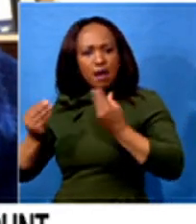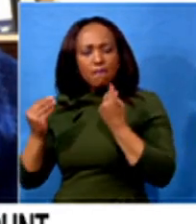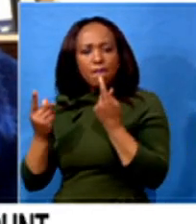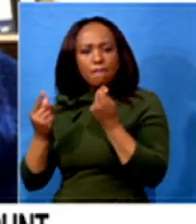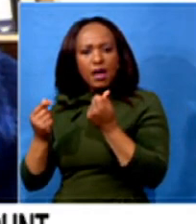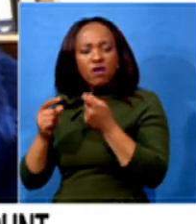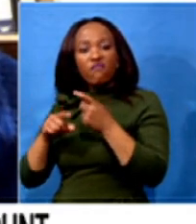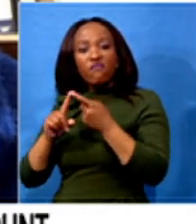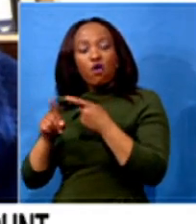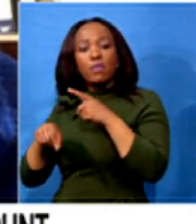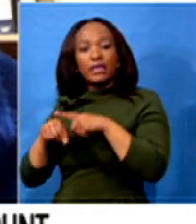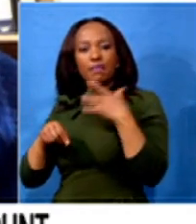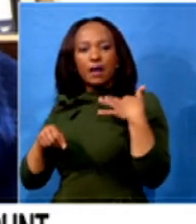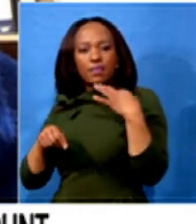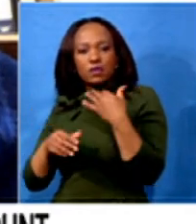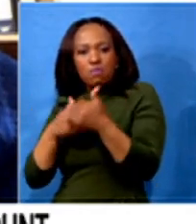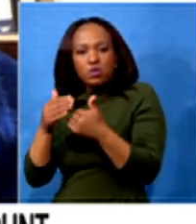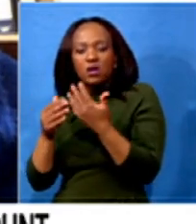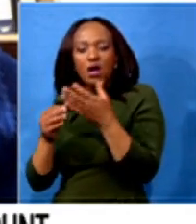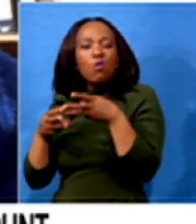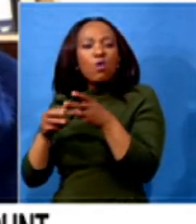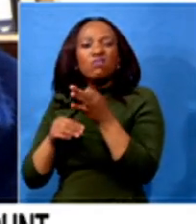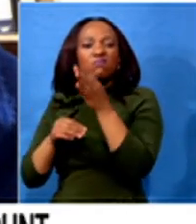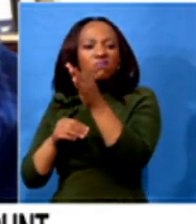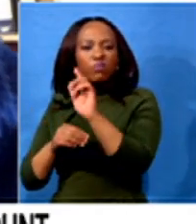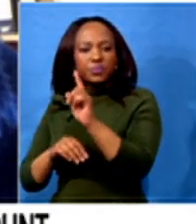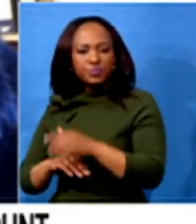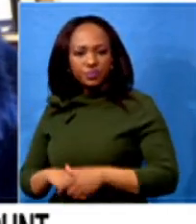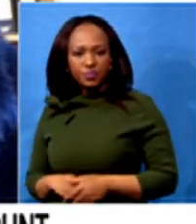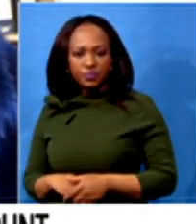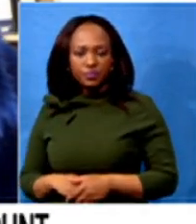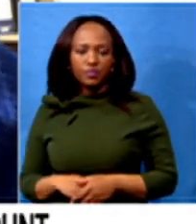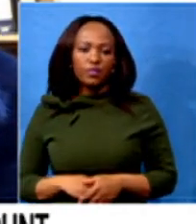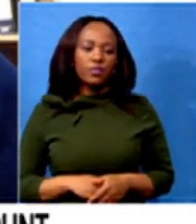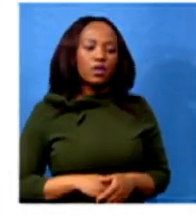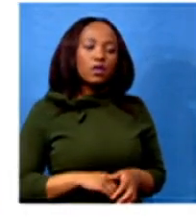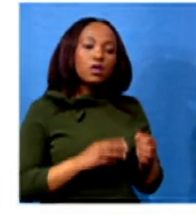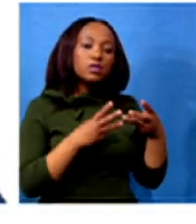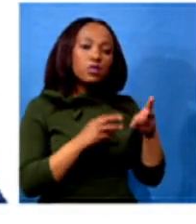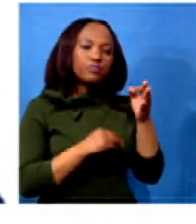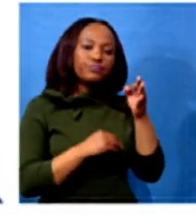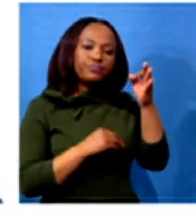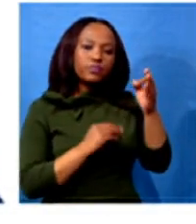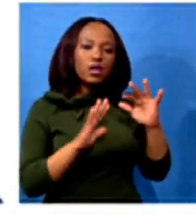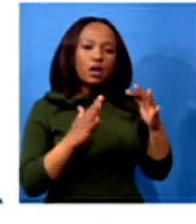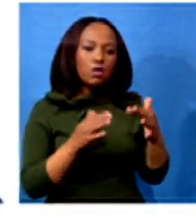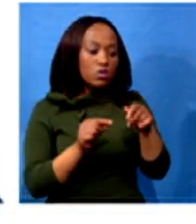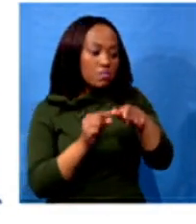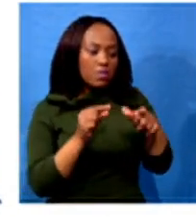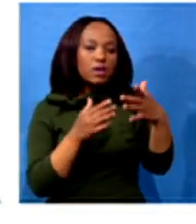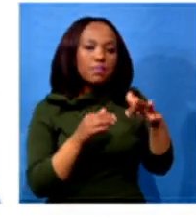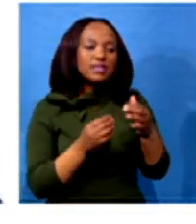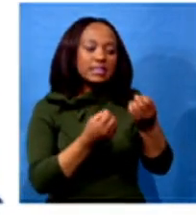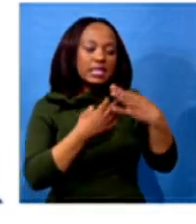application process, what is the way forward? The way forward would be for people to give us their alternative